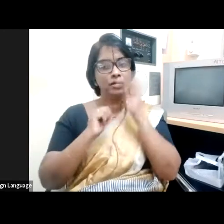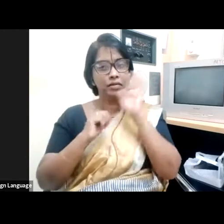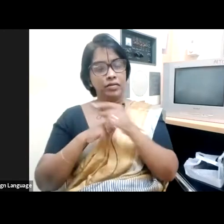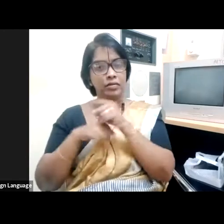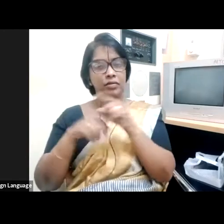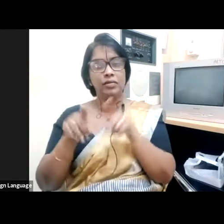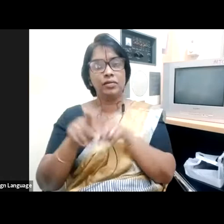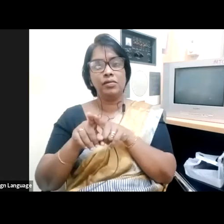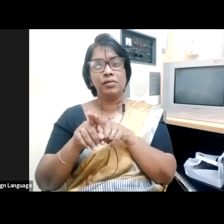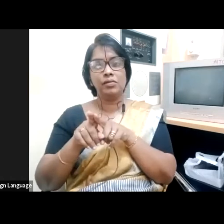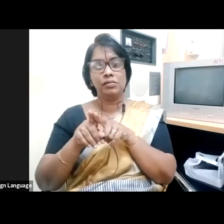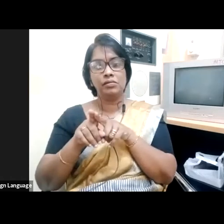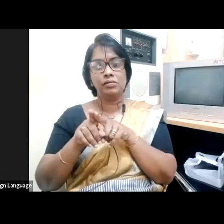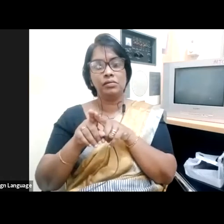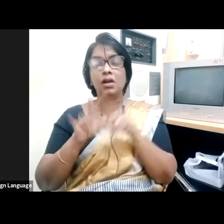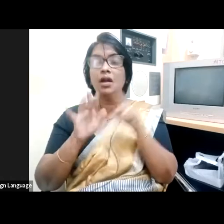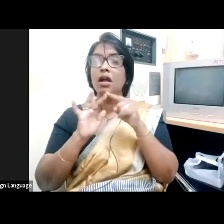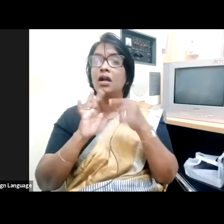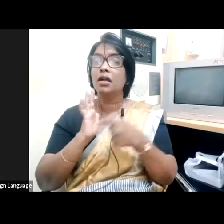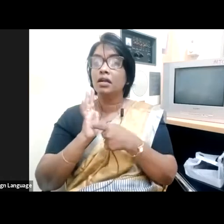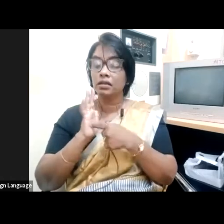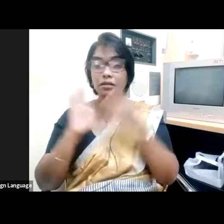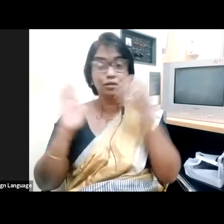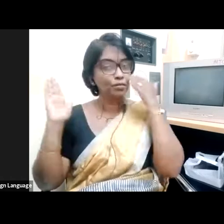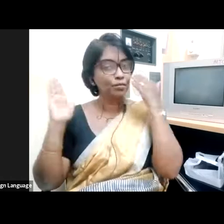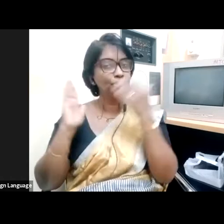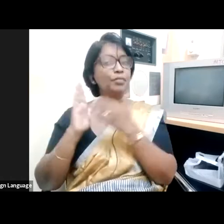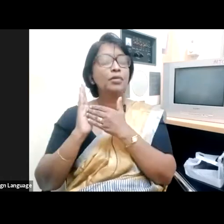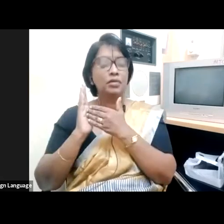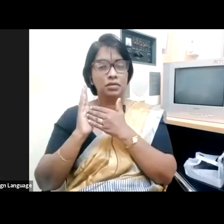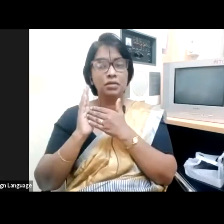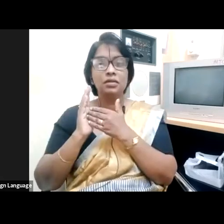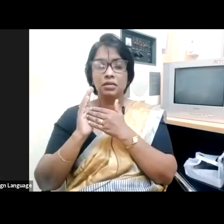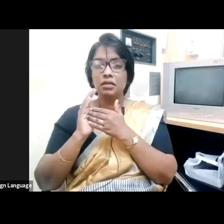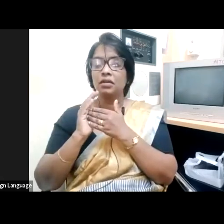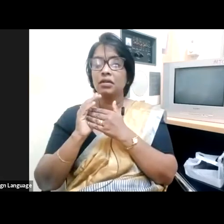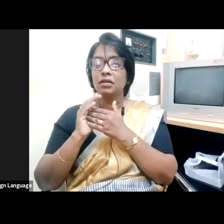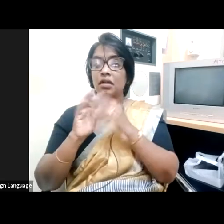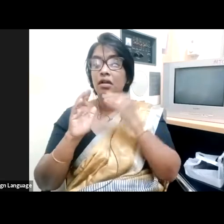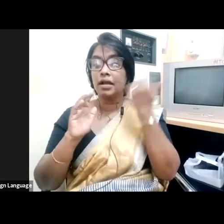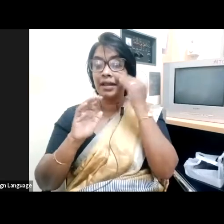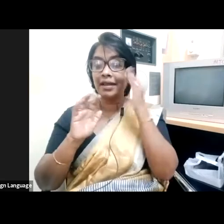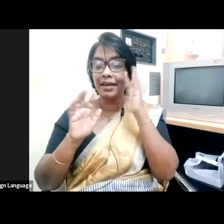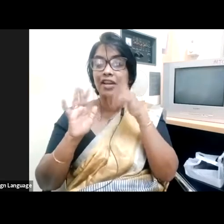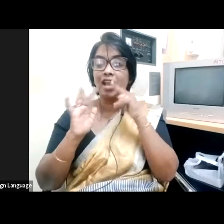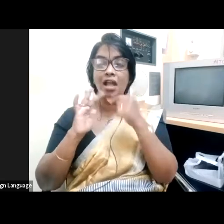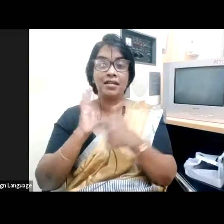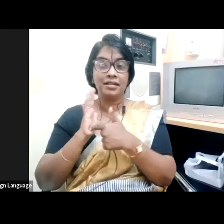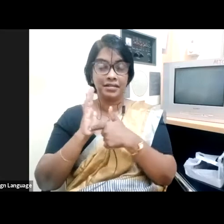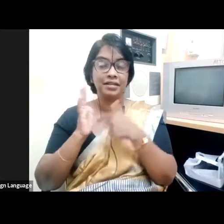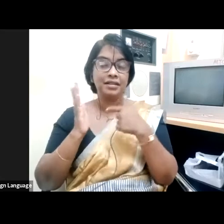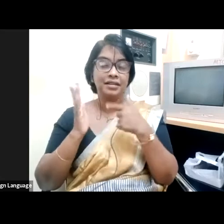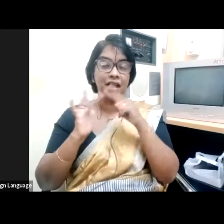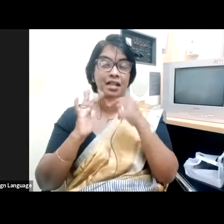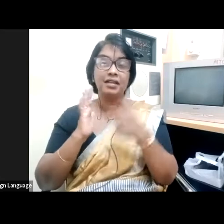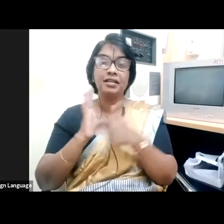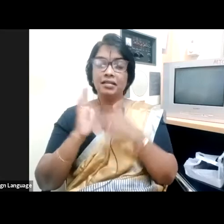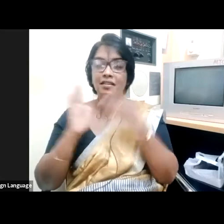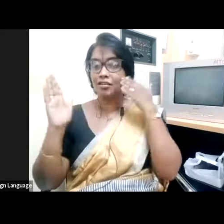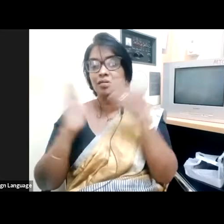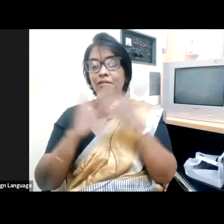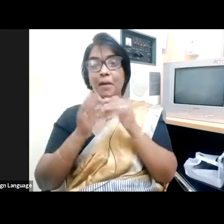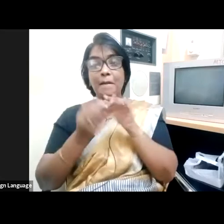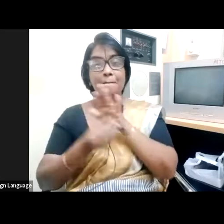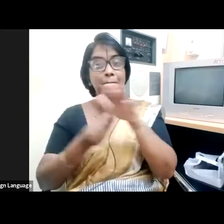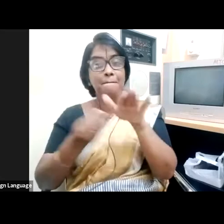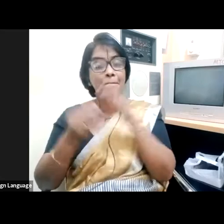IT, green IT country, as a whole country, right? And how can we sort of